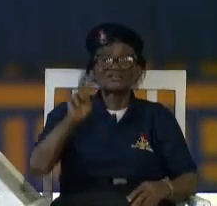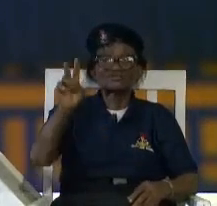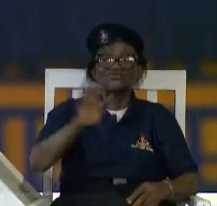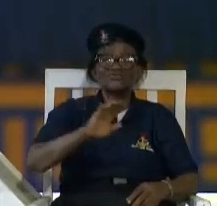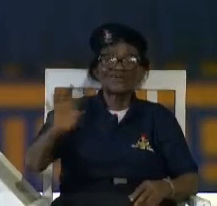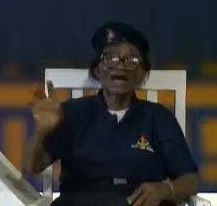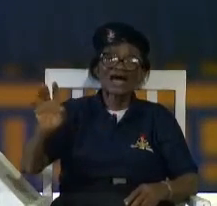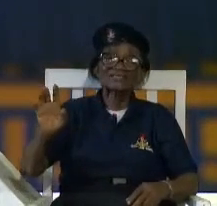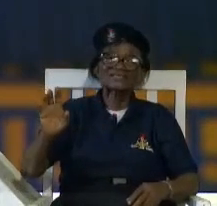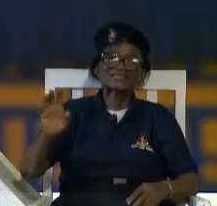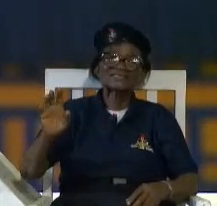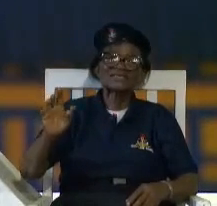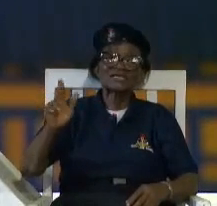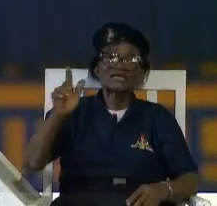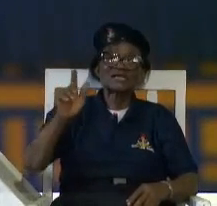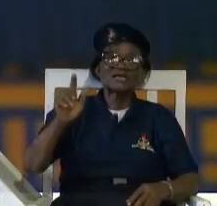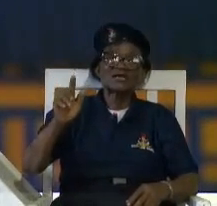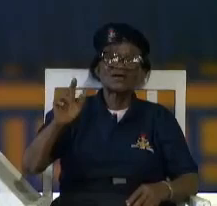2 Samuel 22:31.